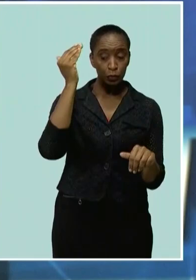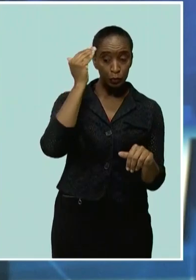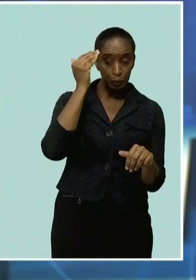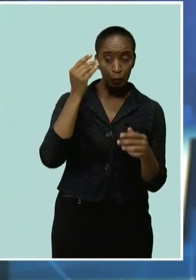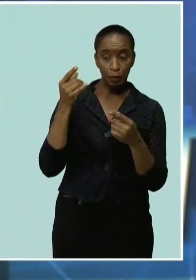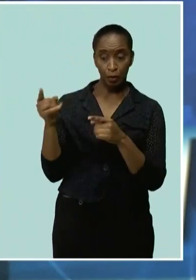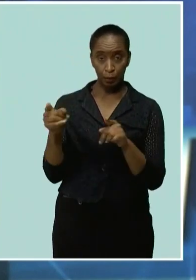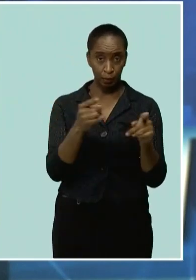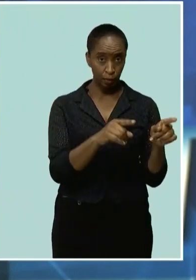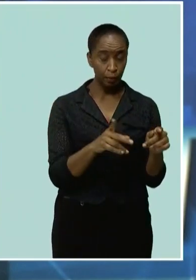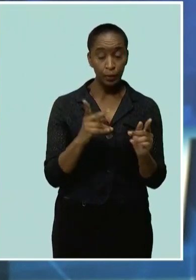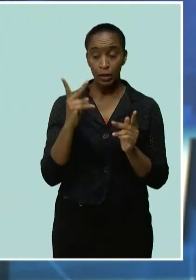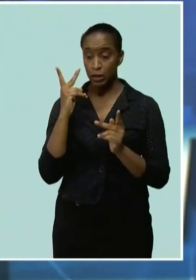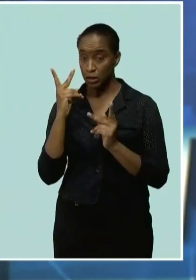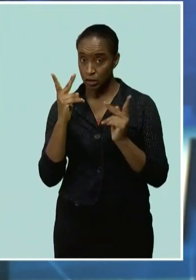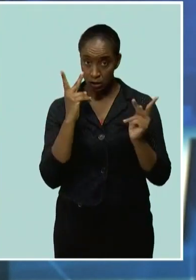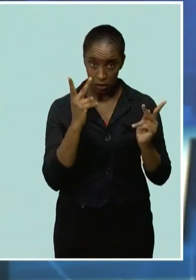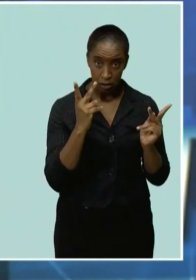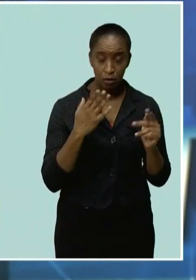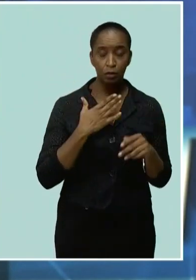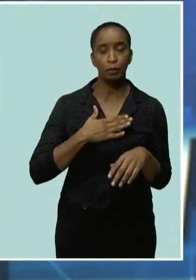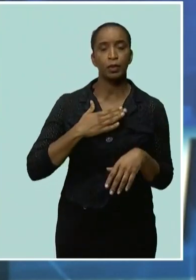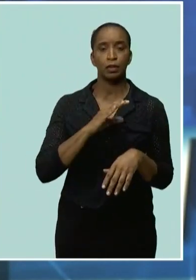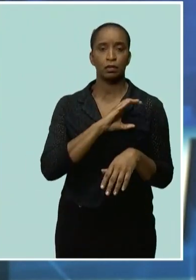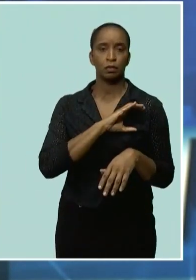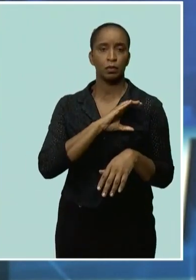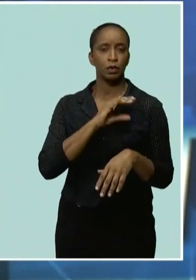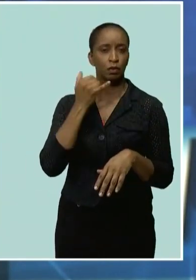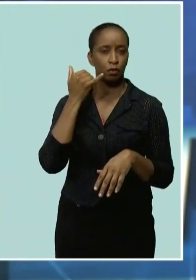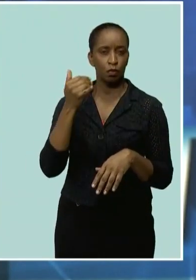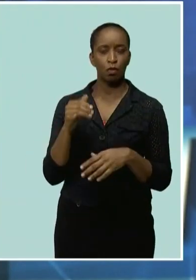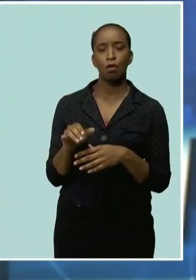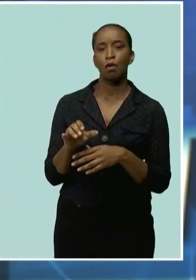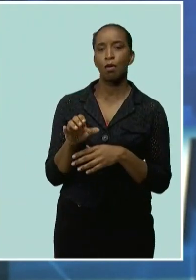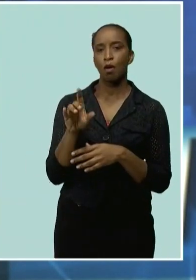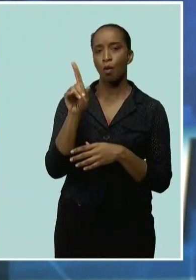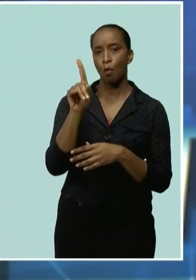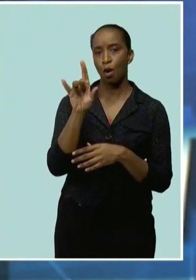these investigations to call Crime Stoppers at